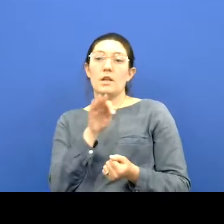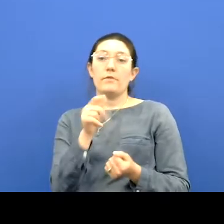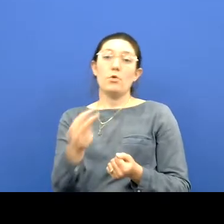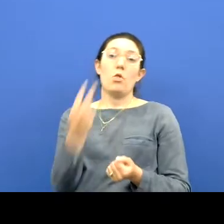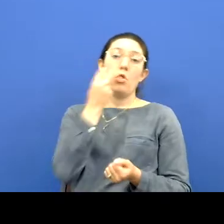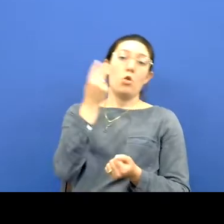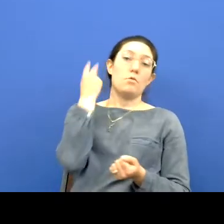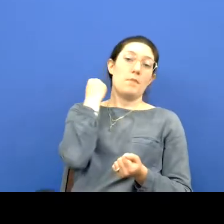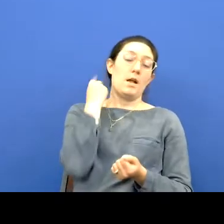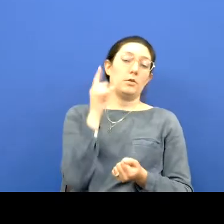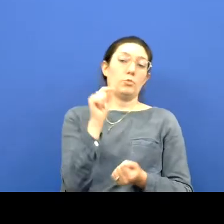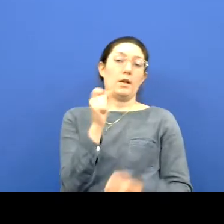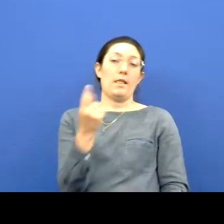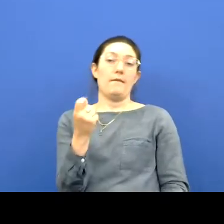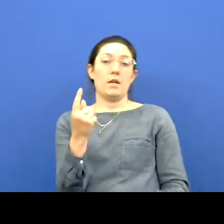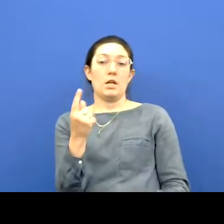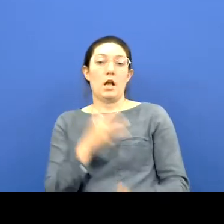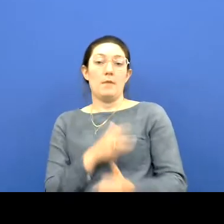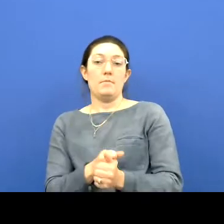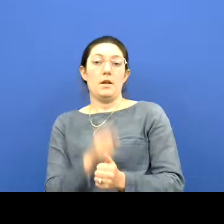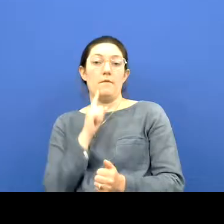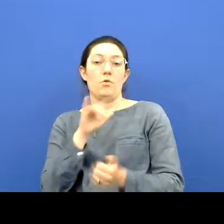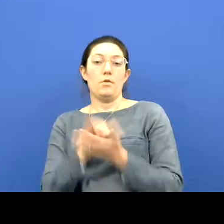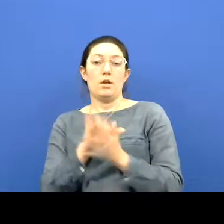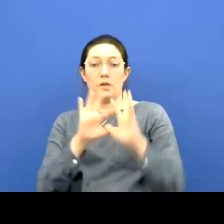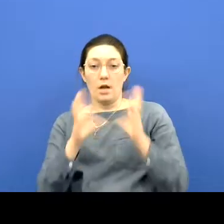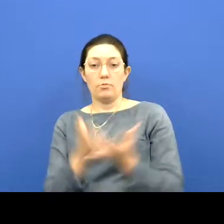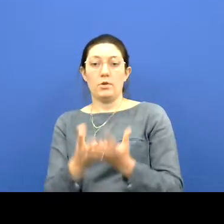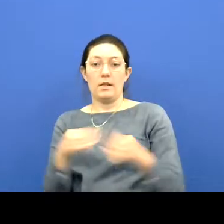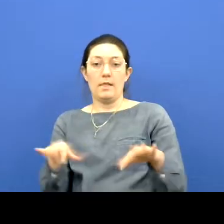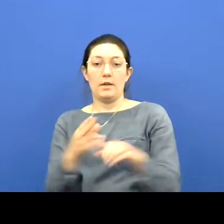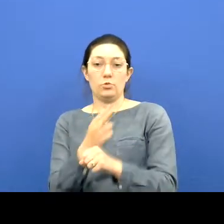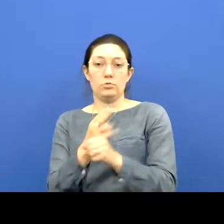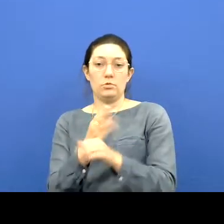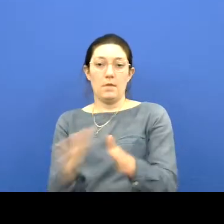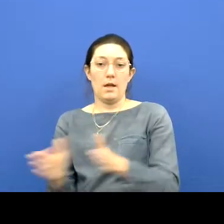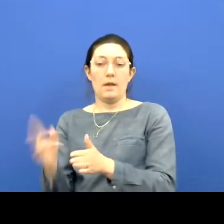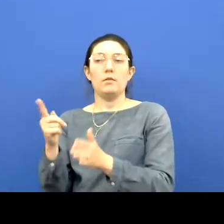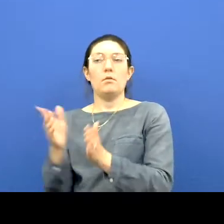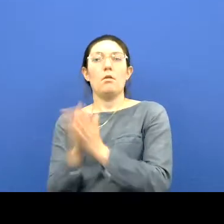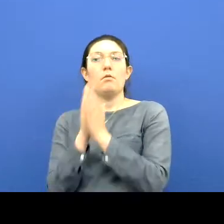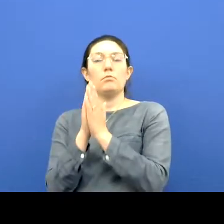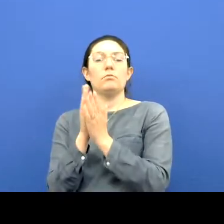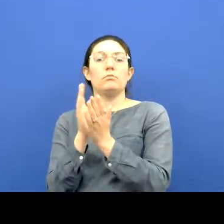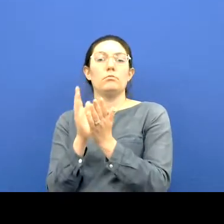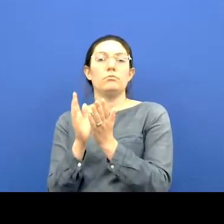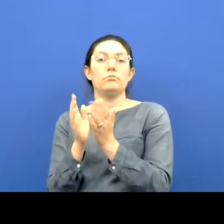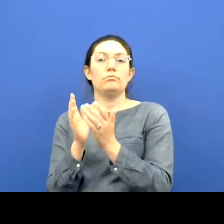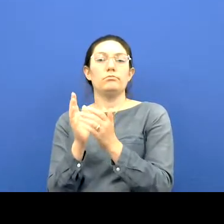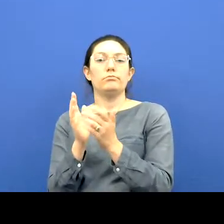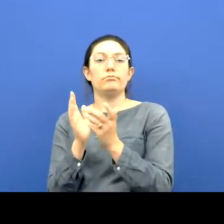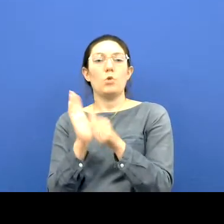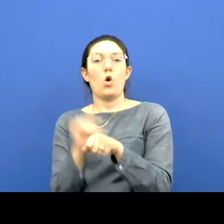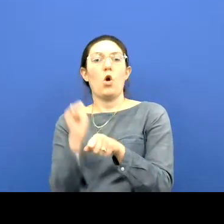2011 update to the comprehensive land use plan, it called for a town center. And